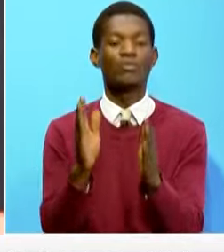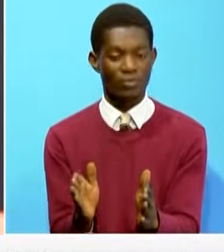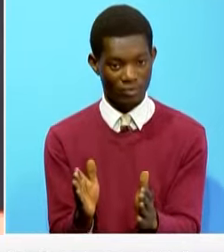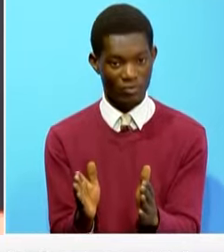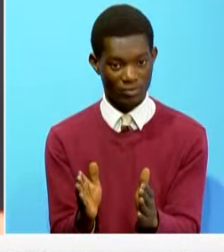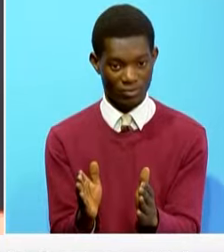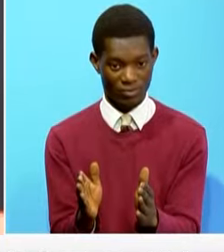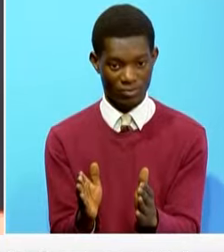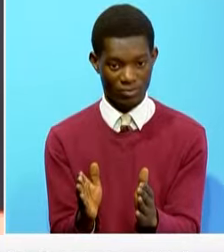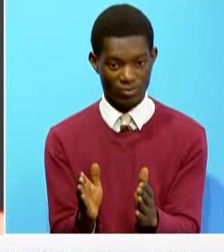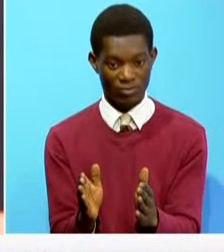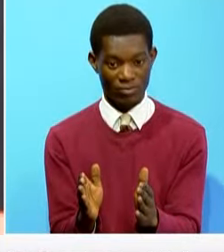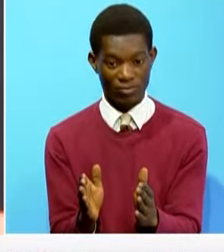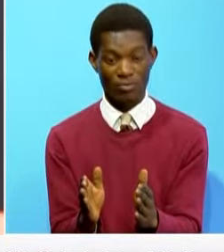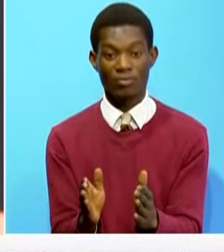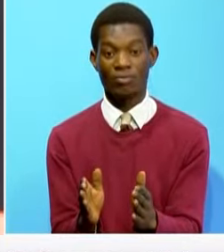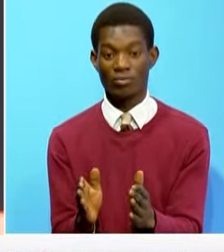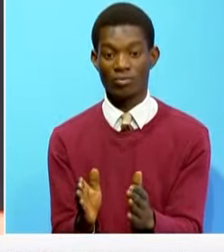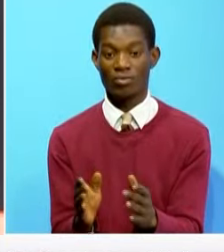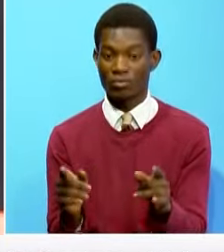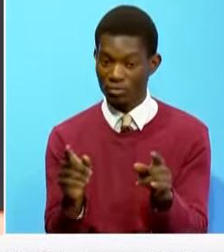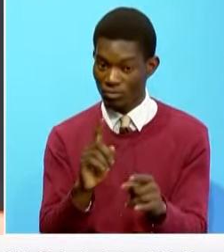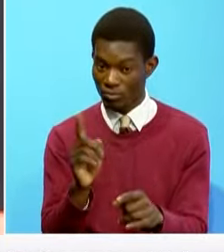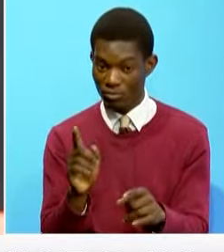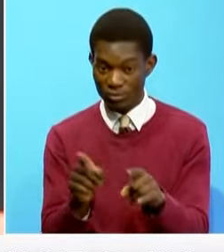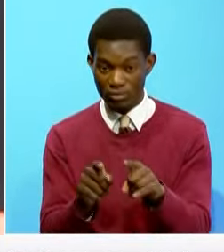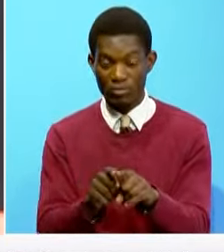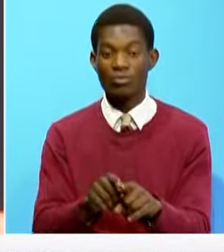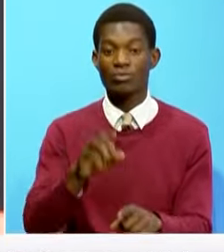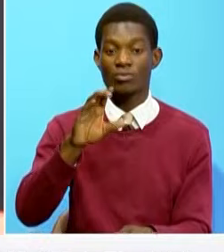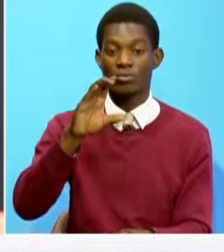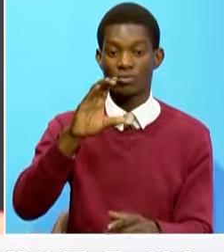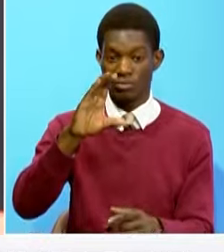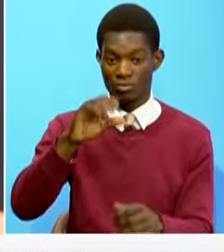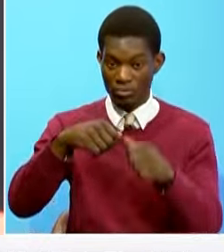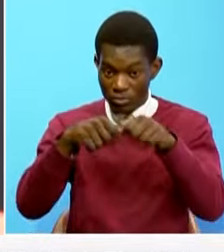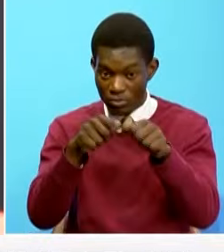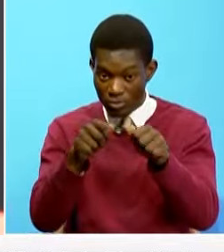Public Administration and the Chalimbana Local Government Institute.